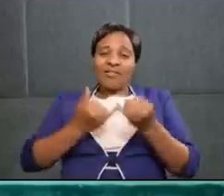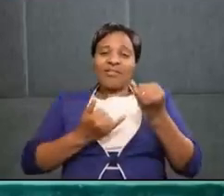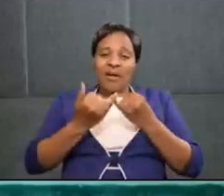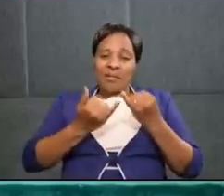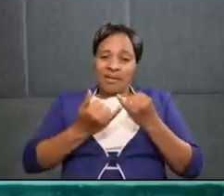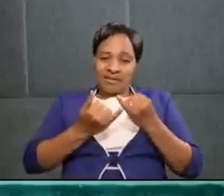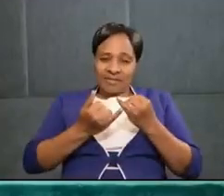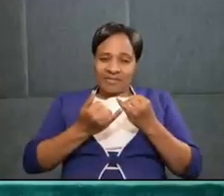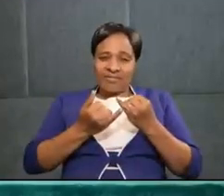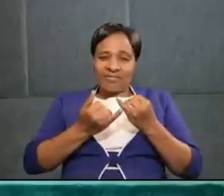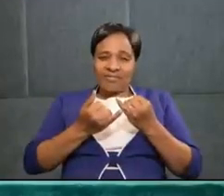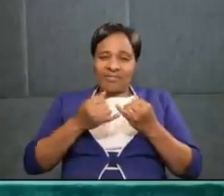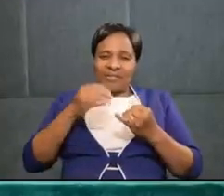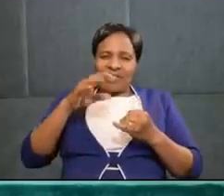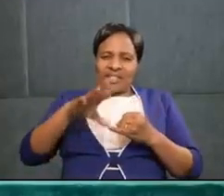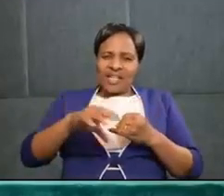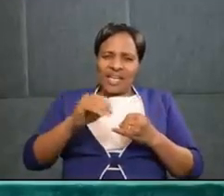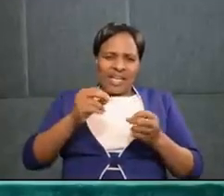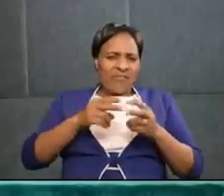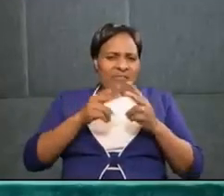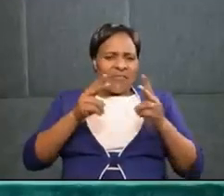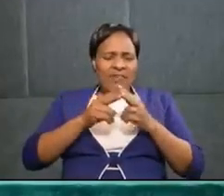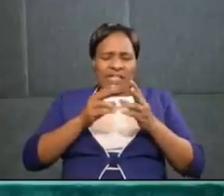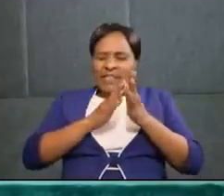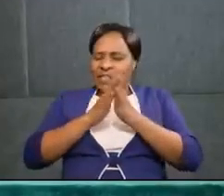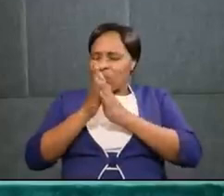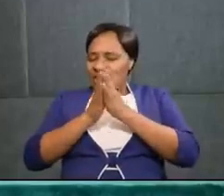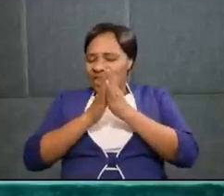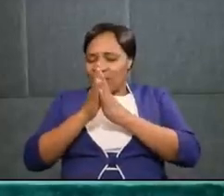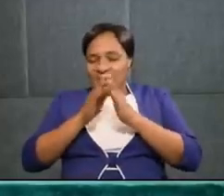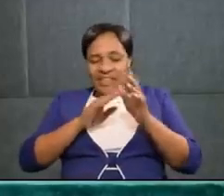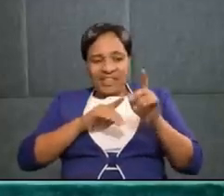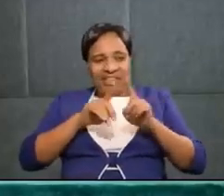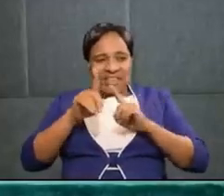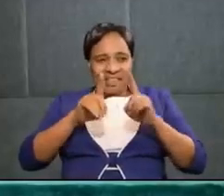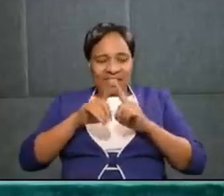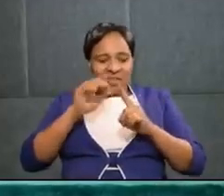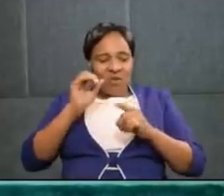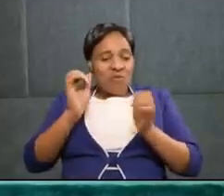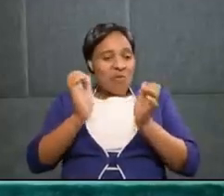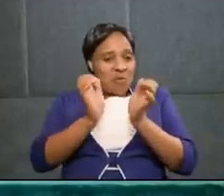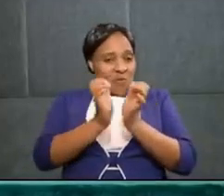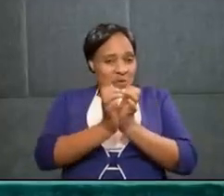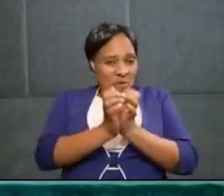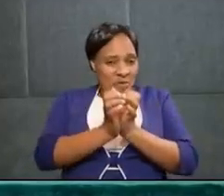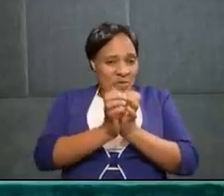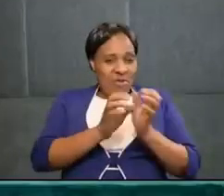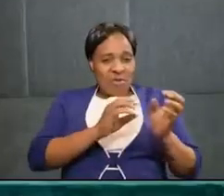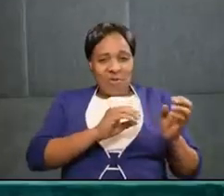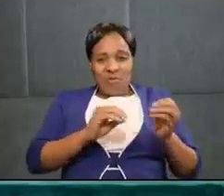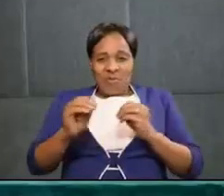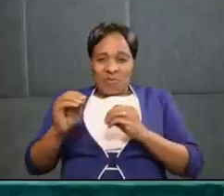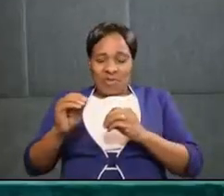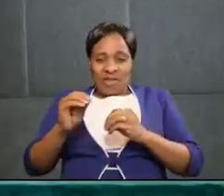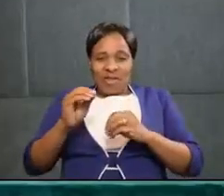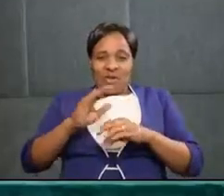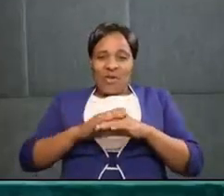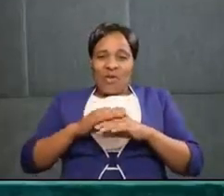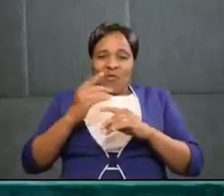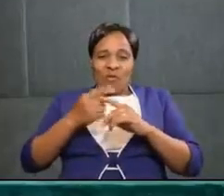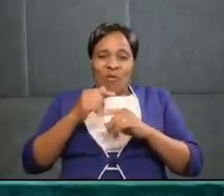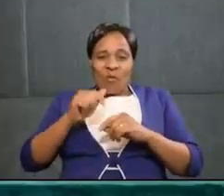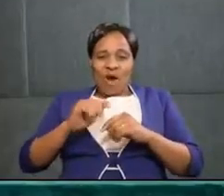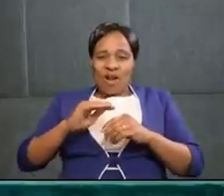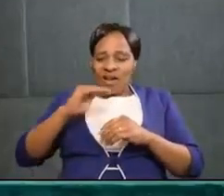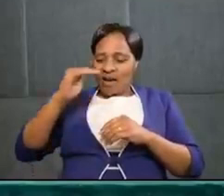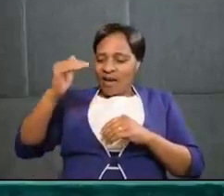we were taken through a very, very interesting journey of Paul, moving all the way from one